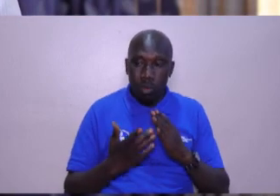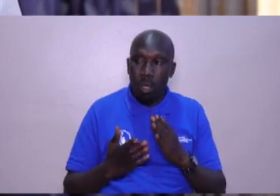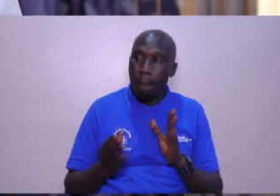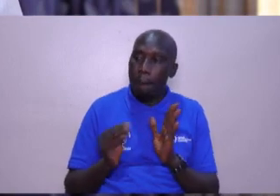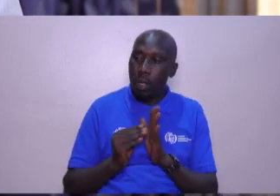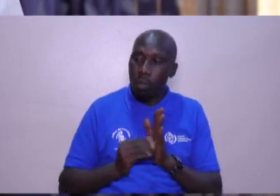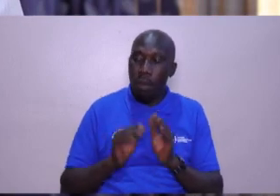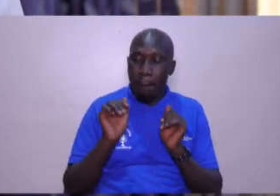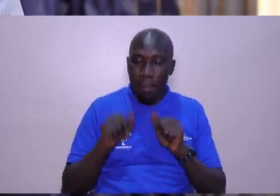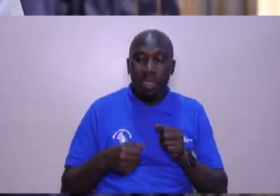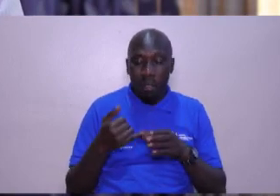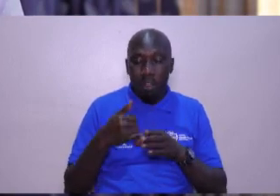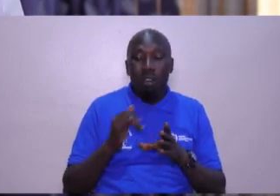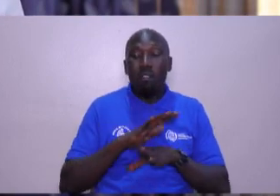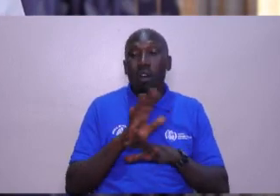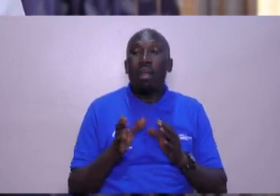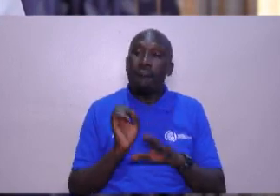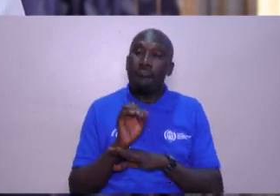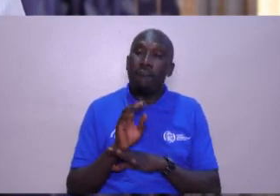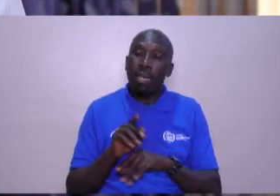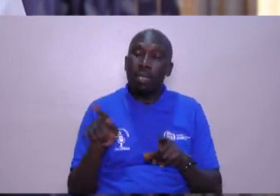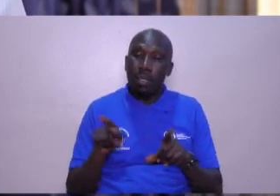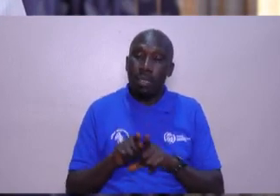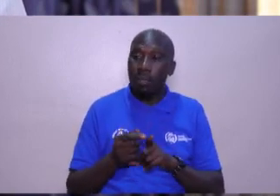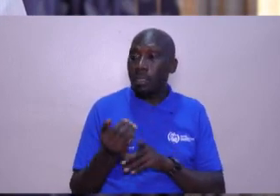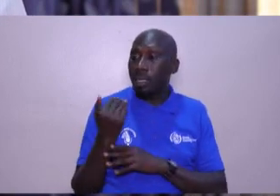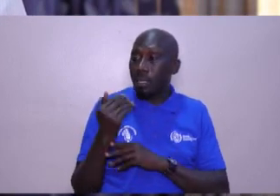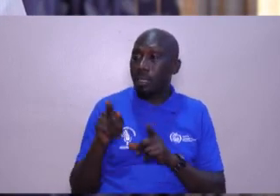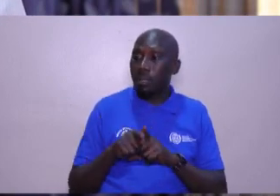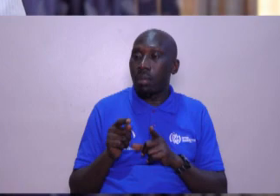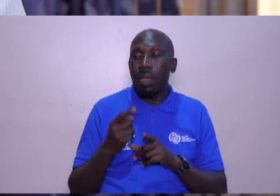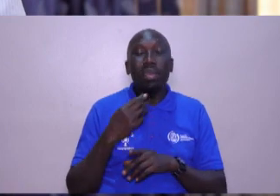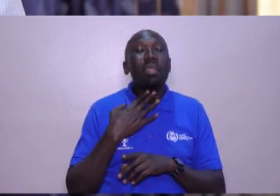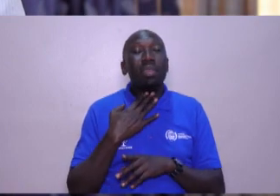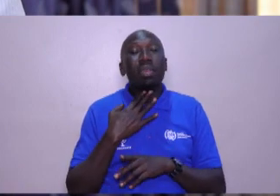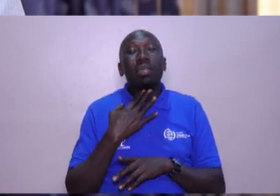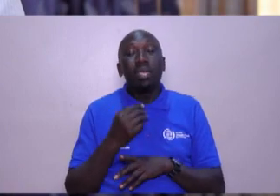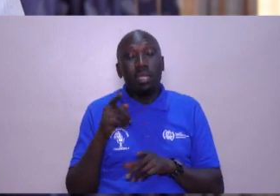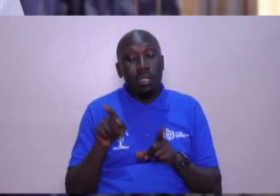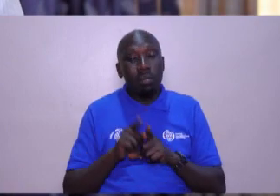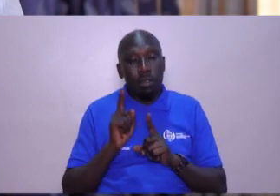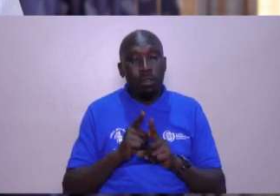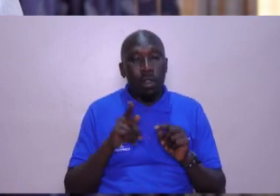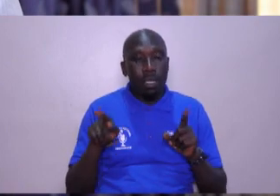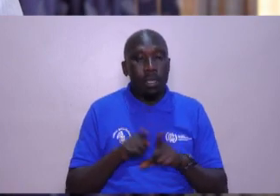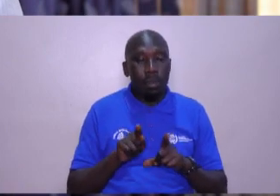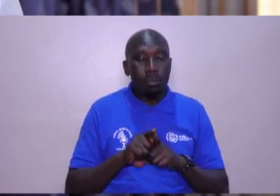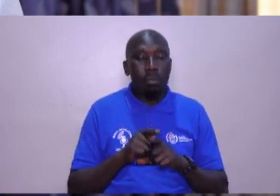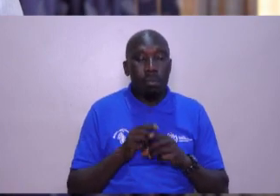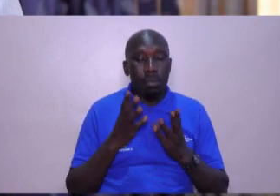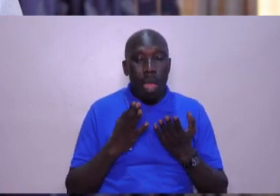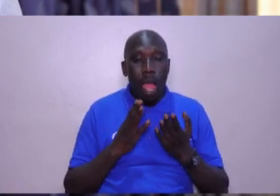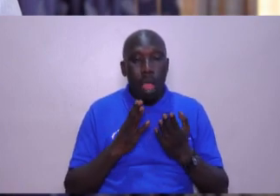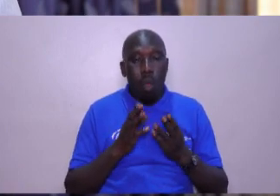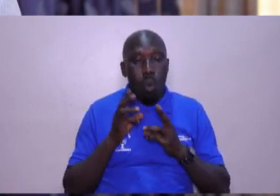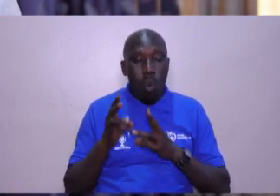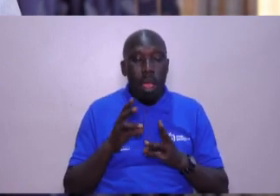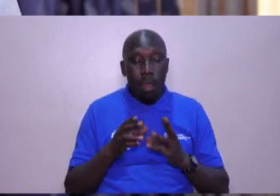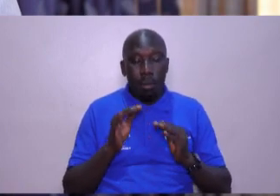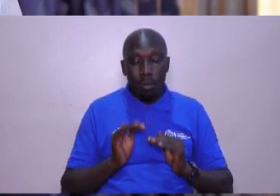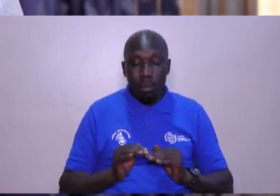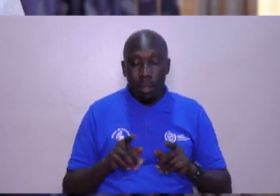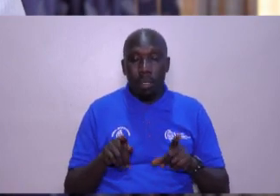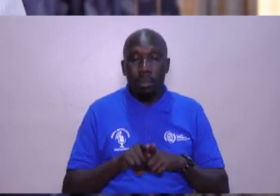of all. That one I emphasized yesterday, and I think we need to go in that direction. So,